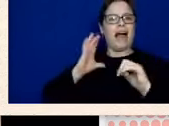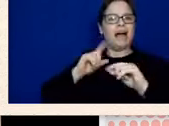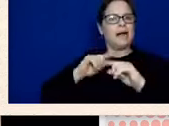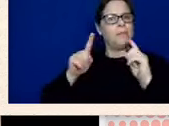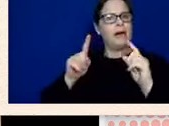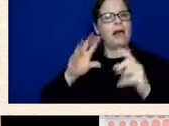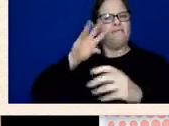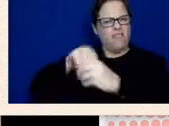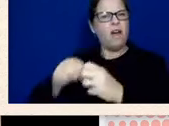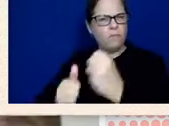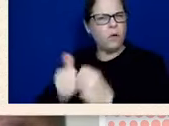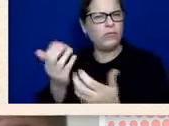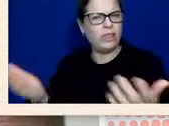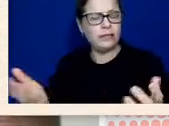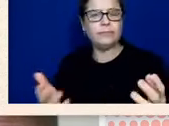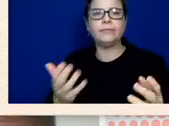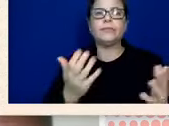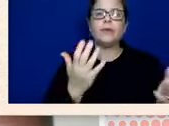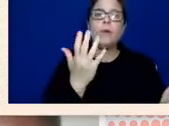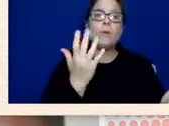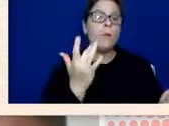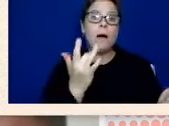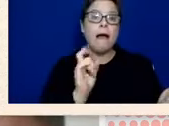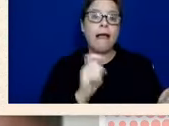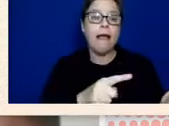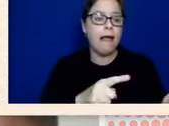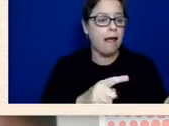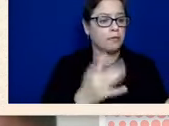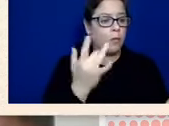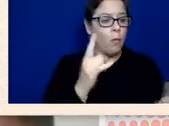Well, the reason why I asked you that is because I know that,